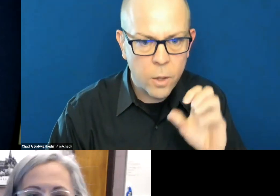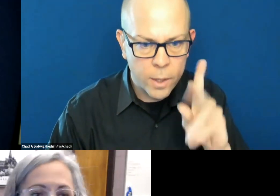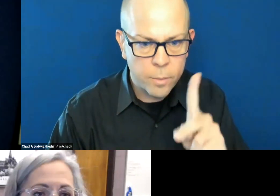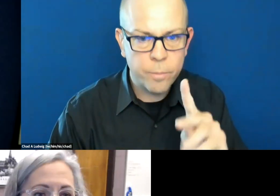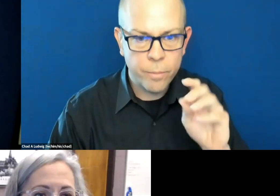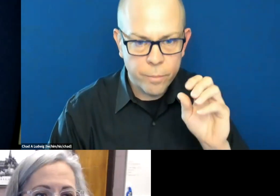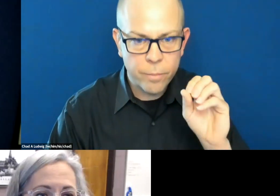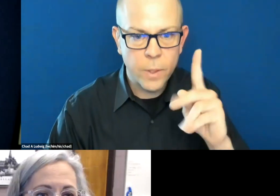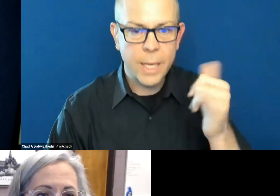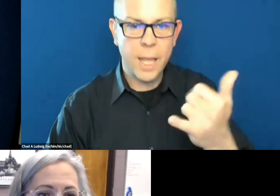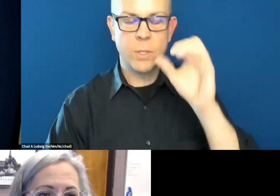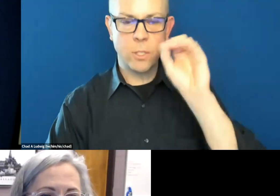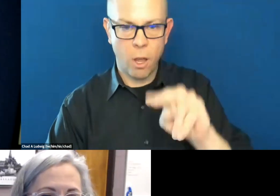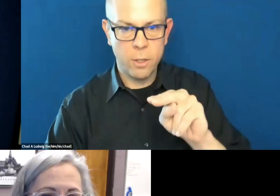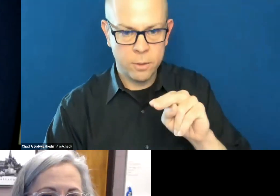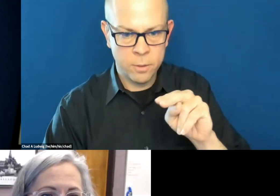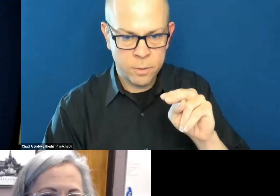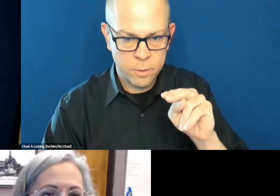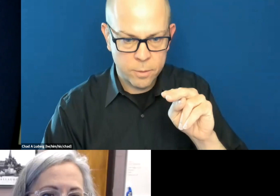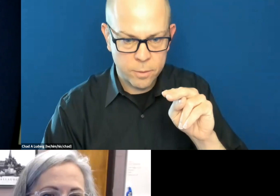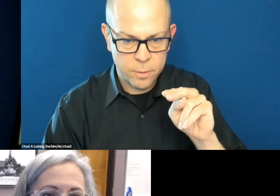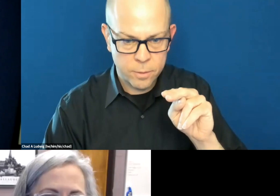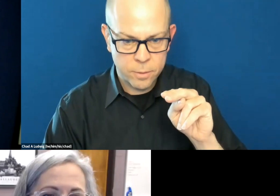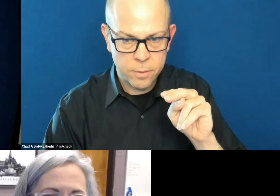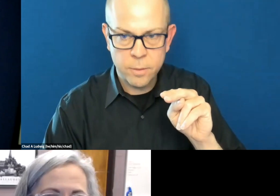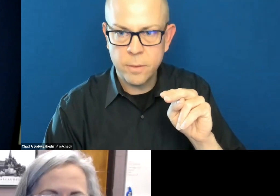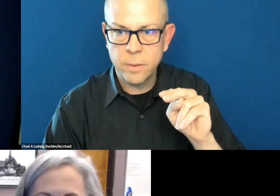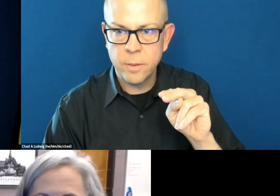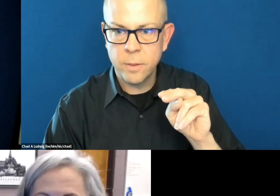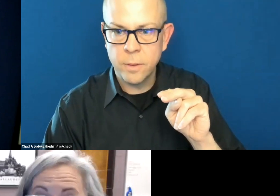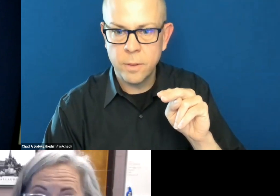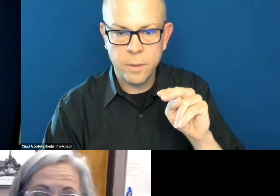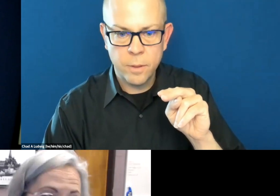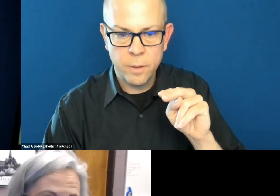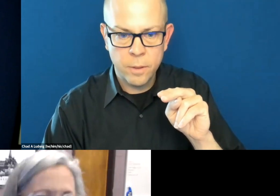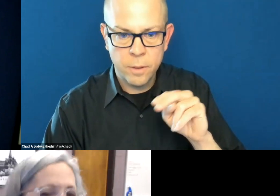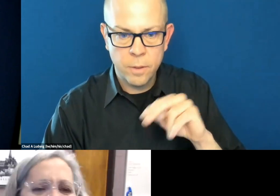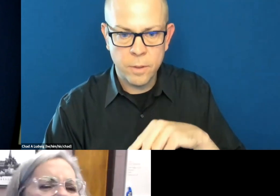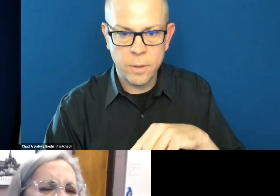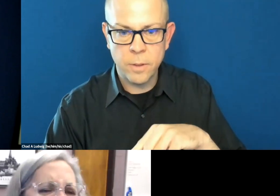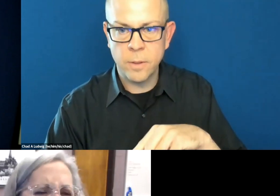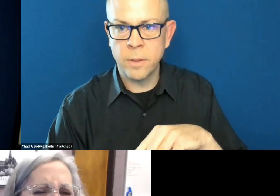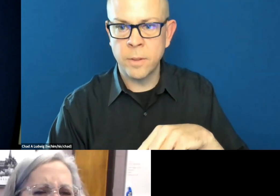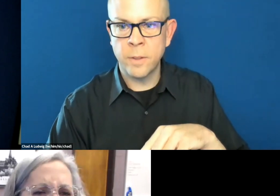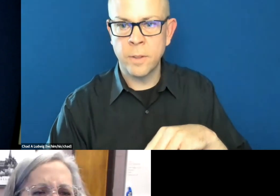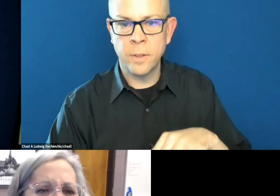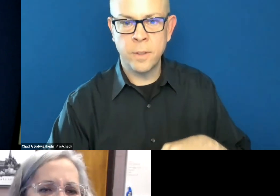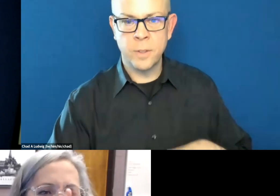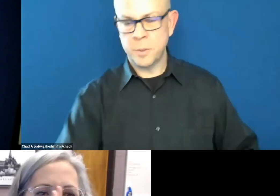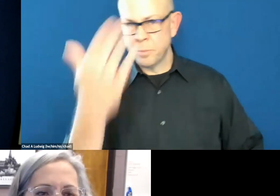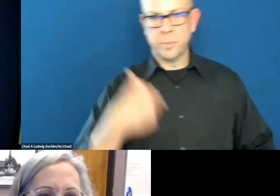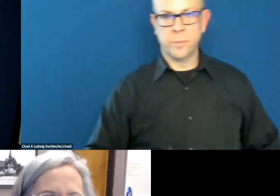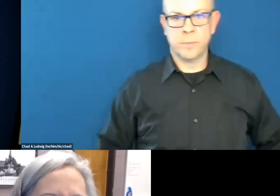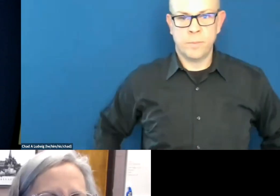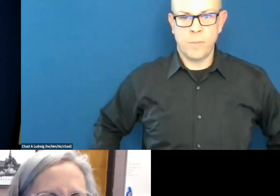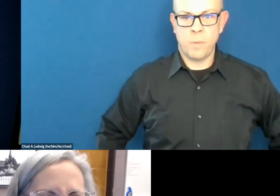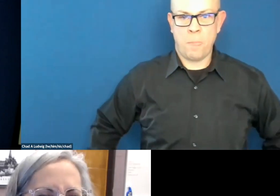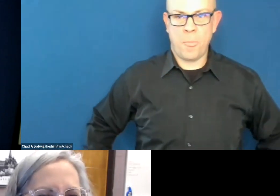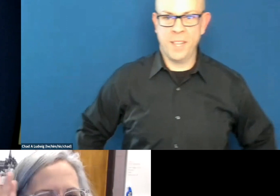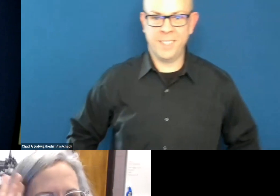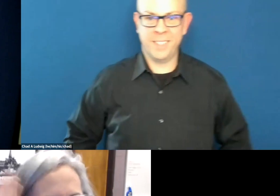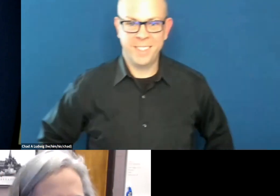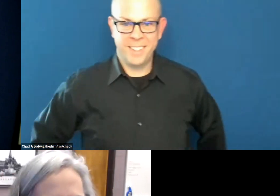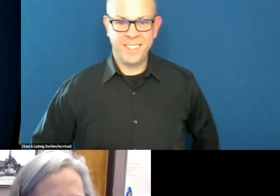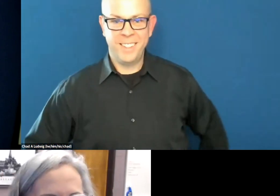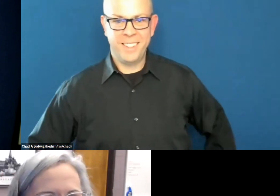Chad says, let me look at the chat real quick. Okay. All right, the chat is now on currently. So Charla says, I'm going to go ahead and